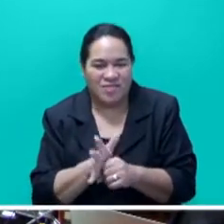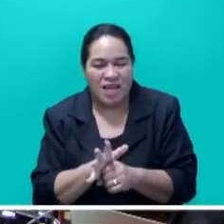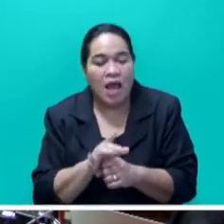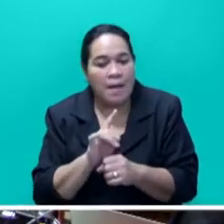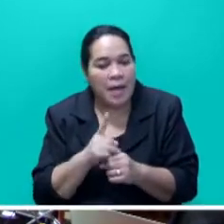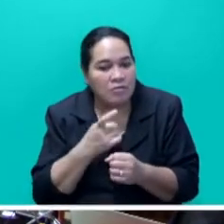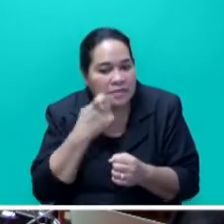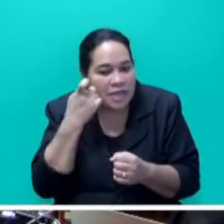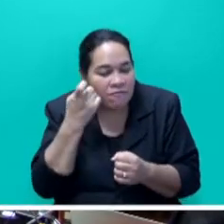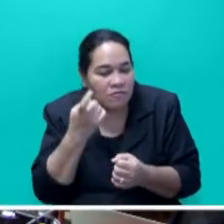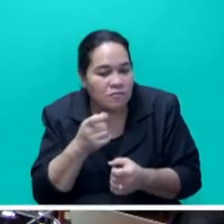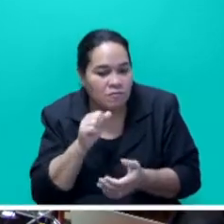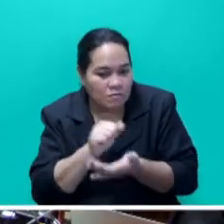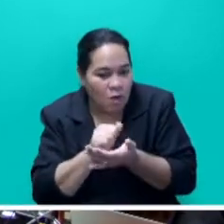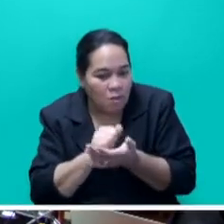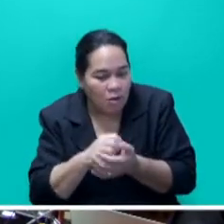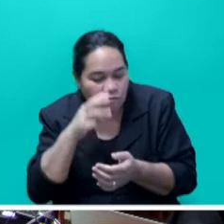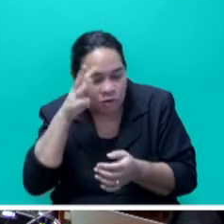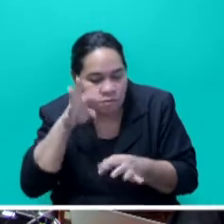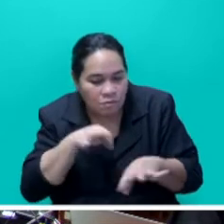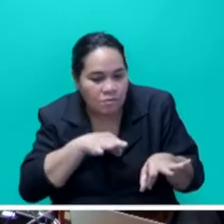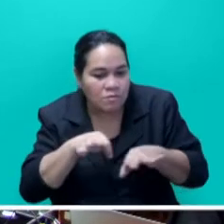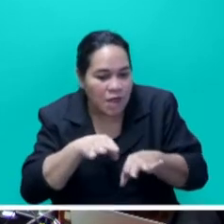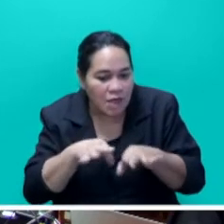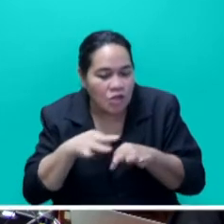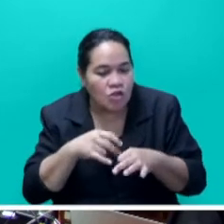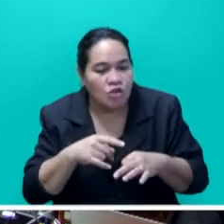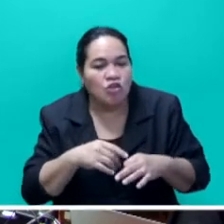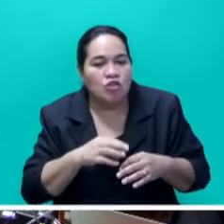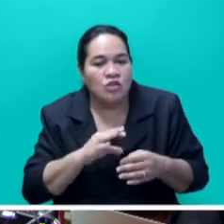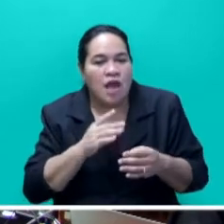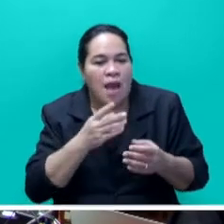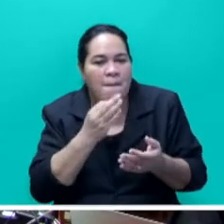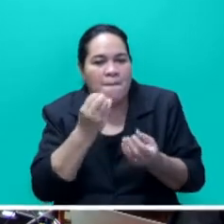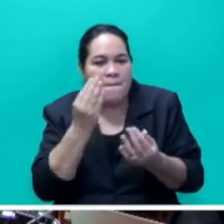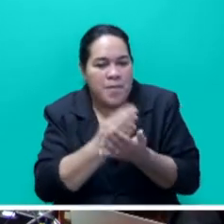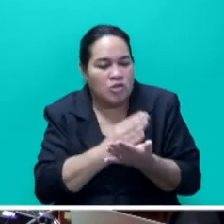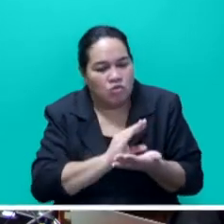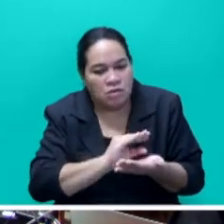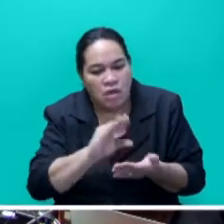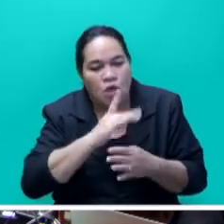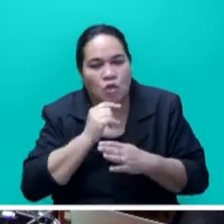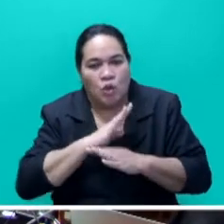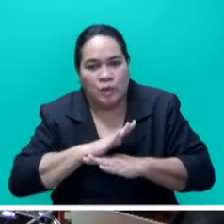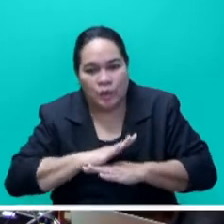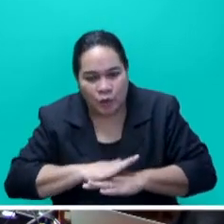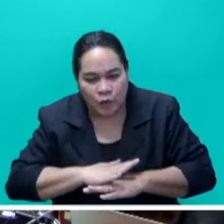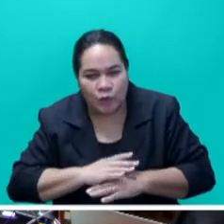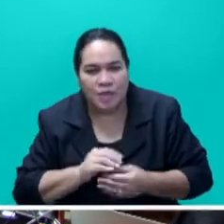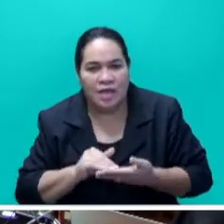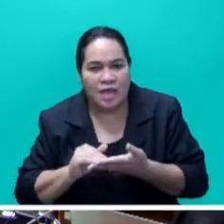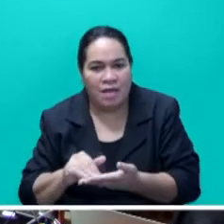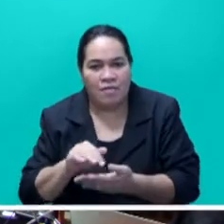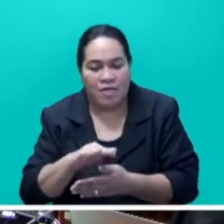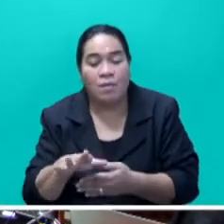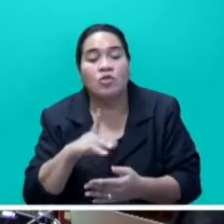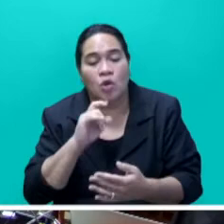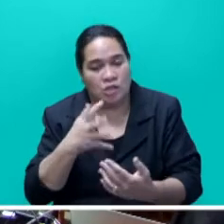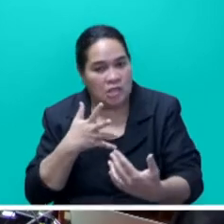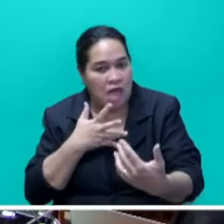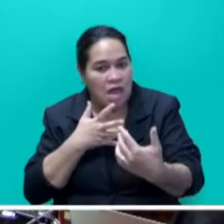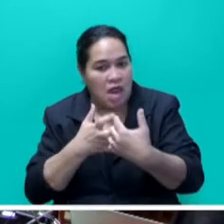crafted budget will go a long way in easing some of the burdens they face. And lastly, sir, this is absolutely and totally in line with